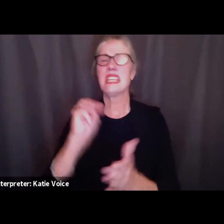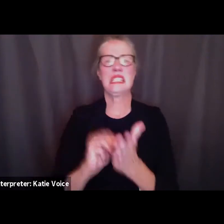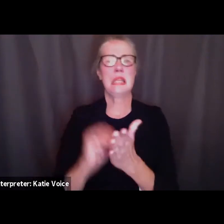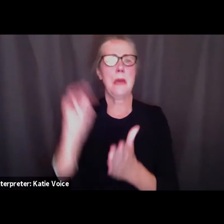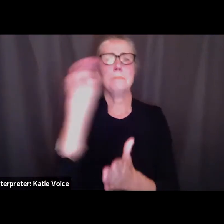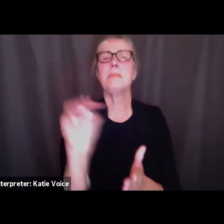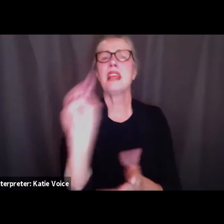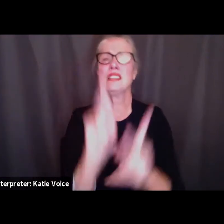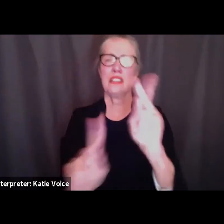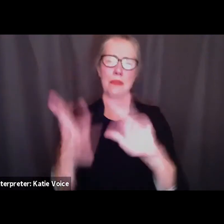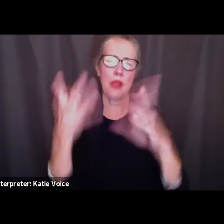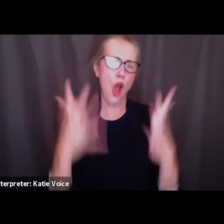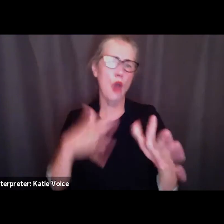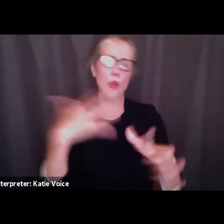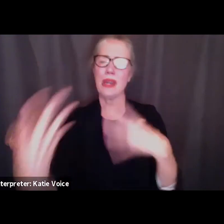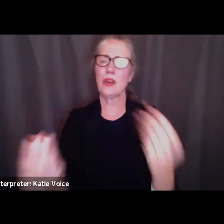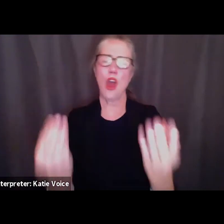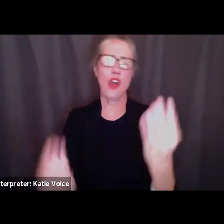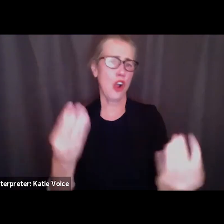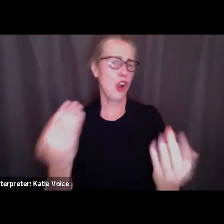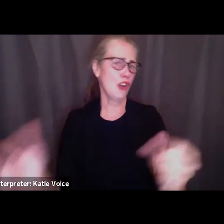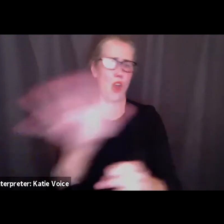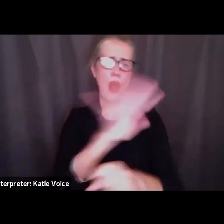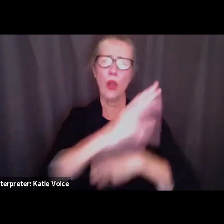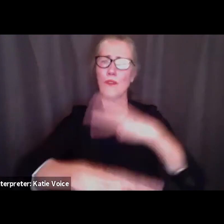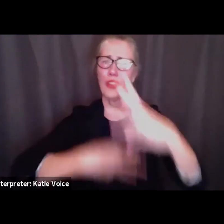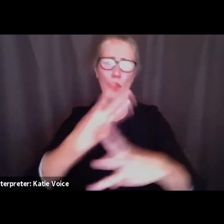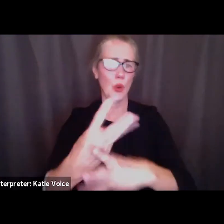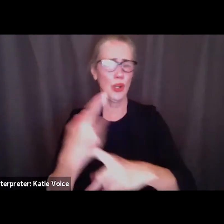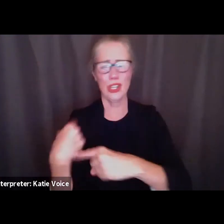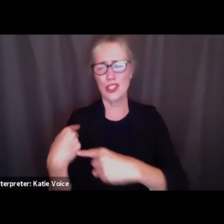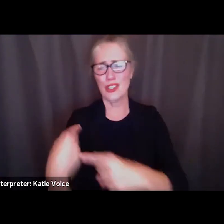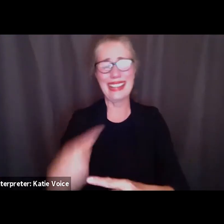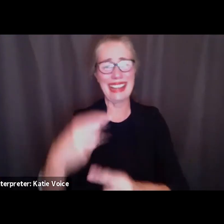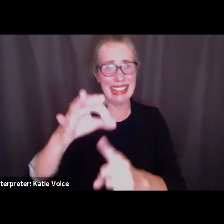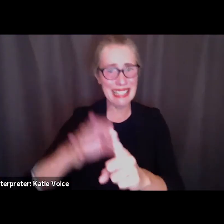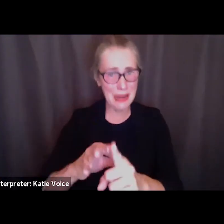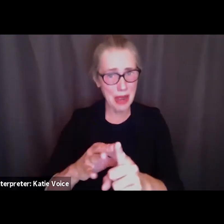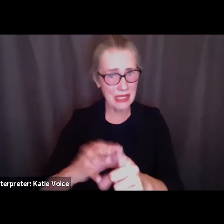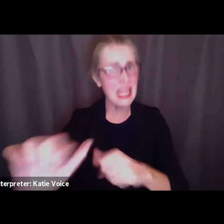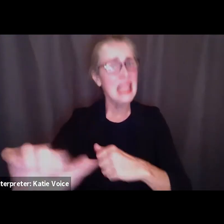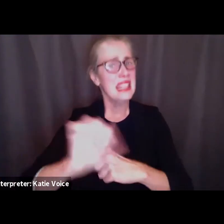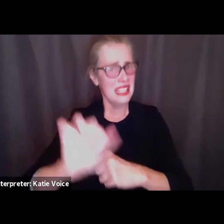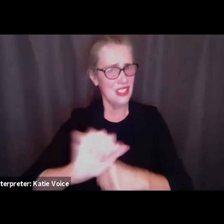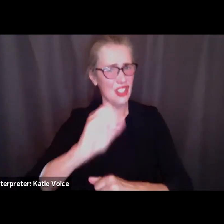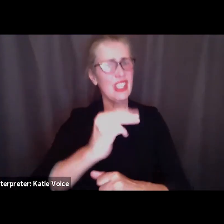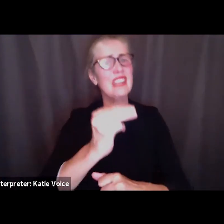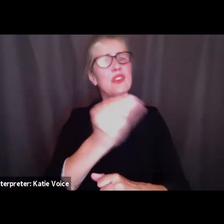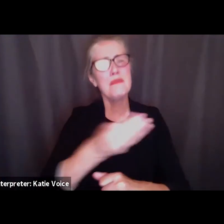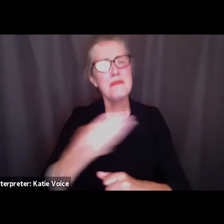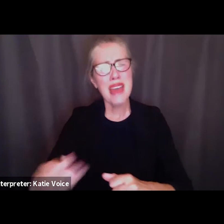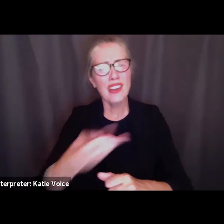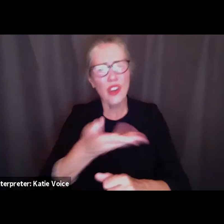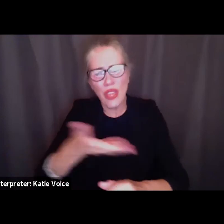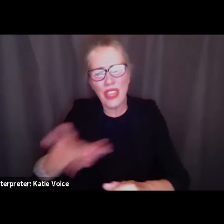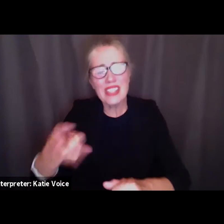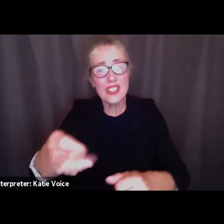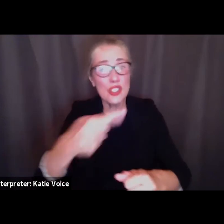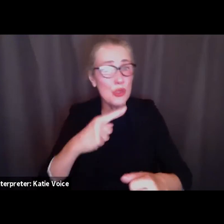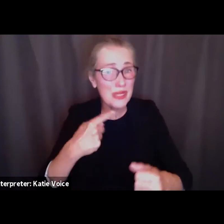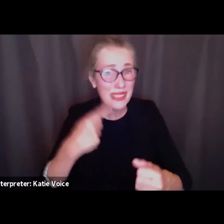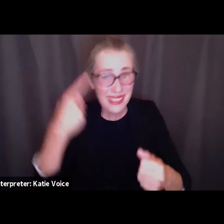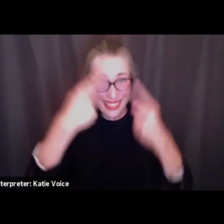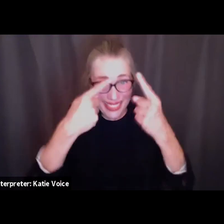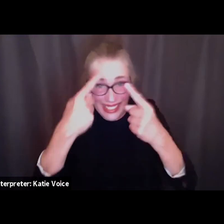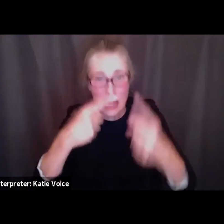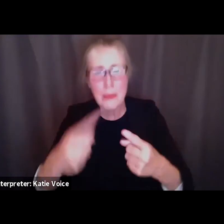worldwide over the last 9 months from these shots. These are the dangerous medical products you were talking about mandating for Santa Barbara